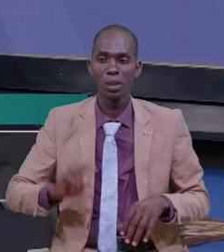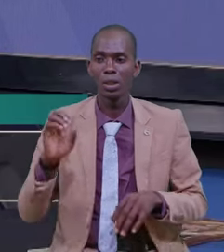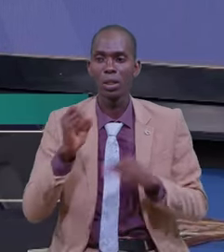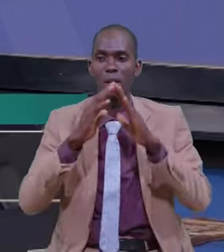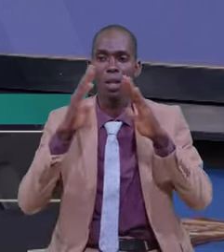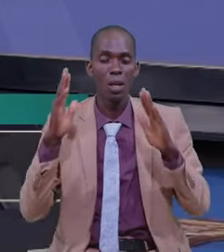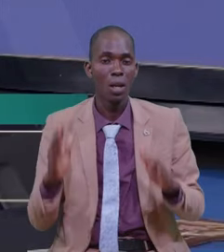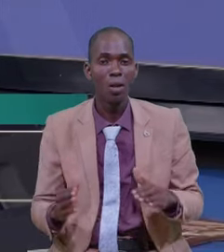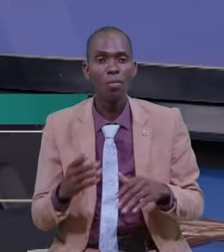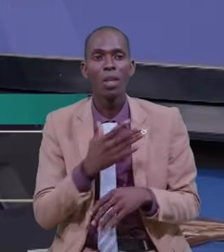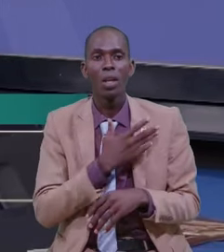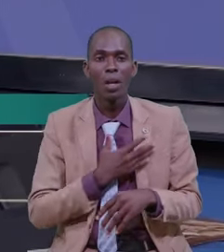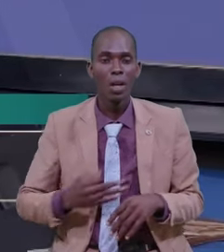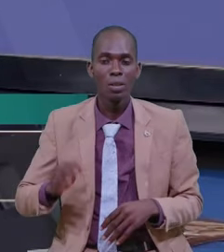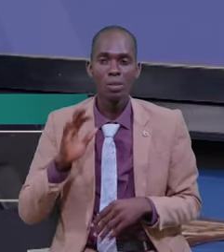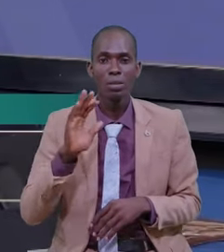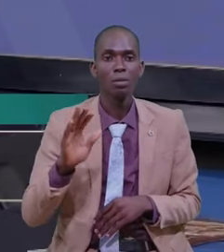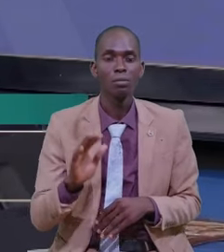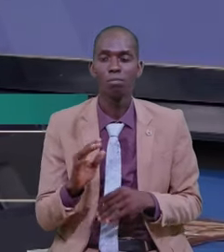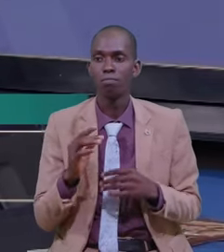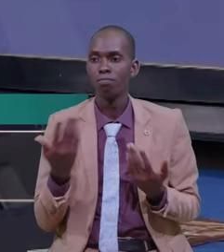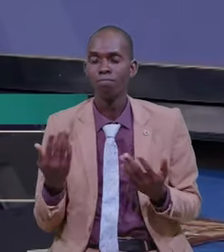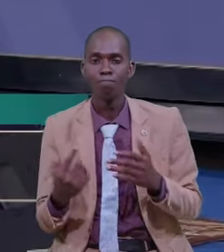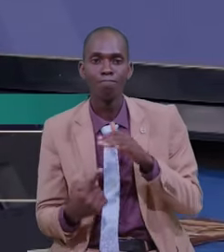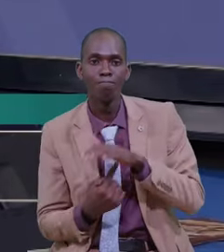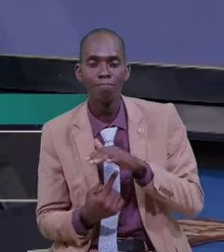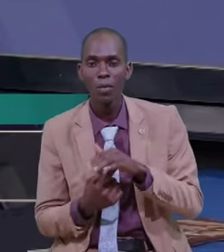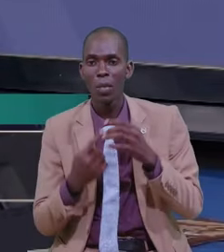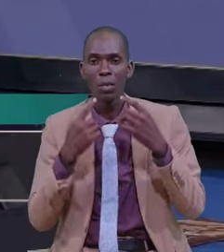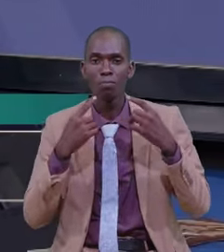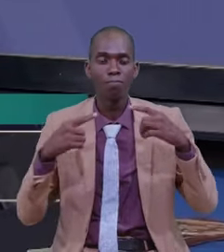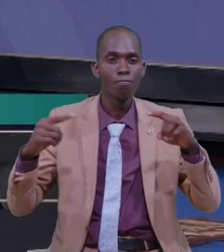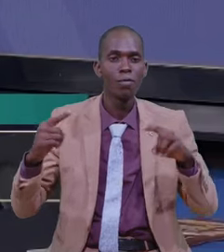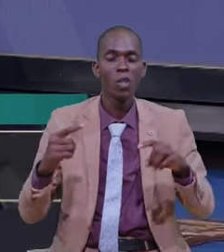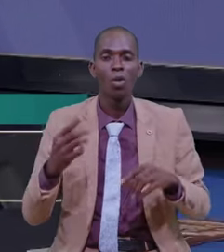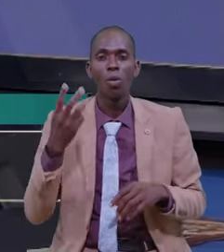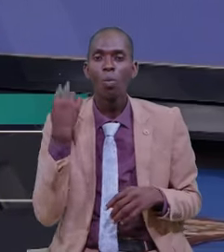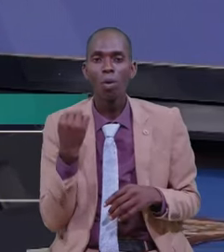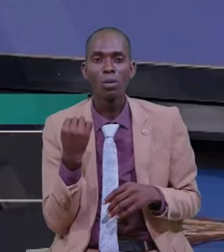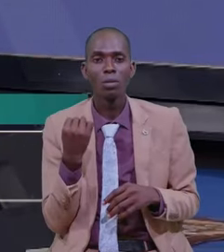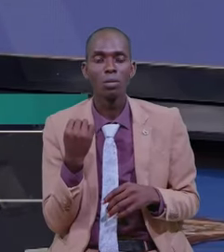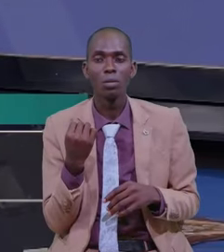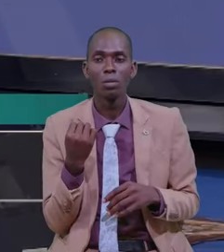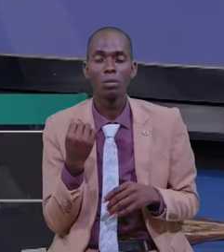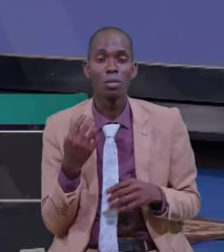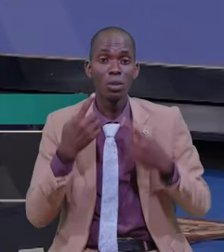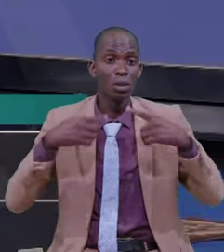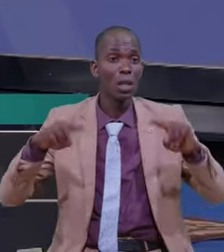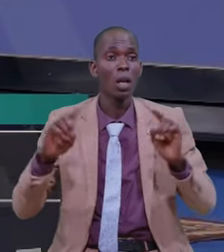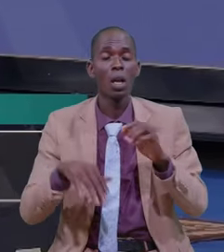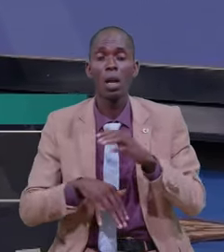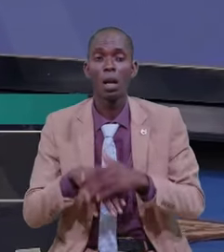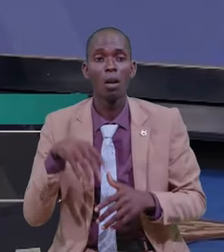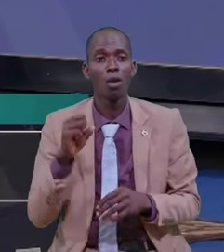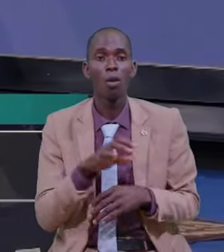his fame went throughout. Went out throughout all